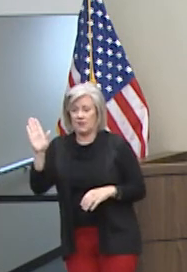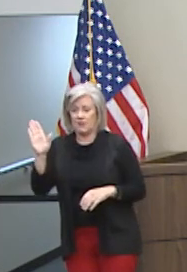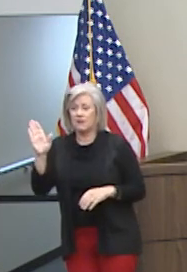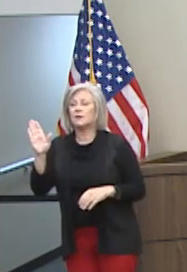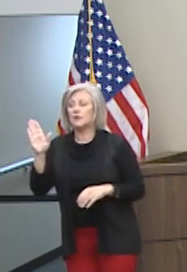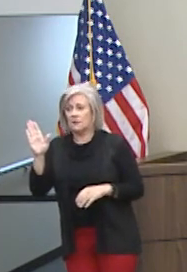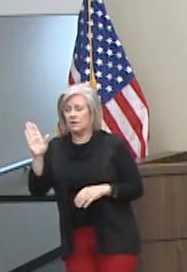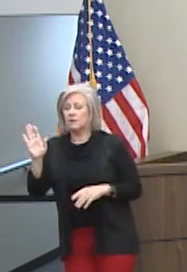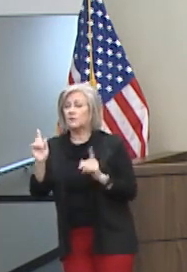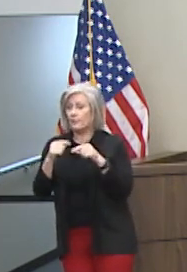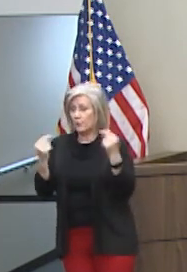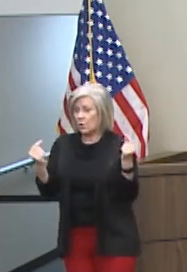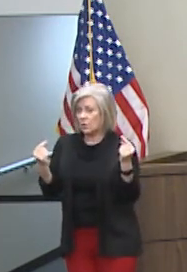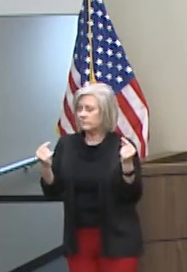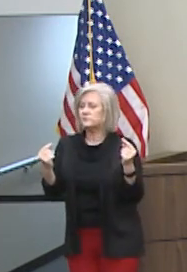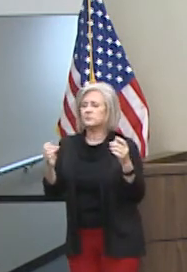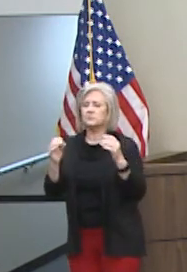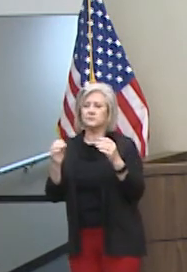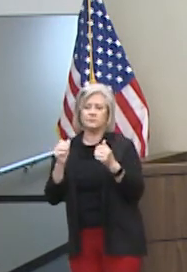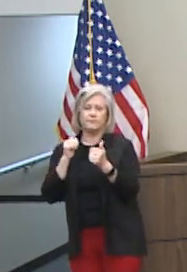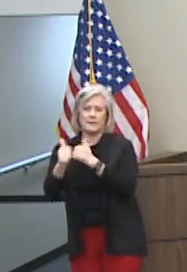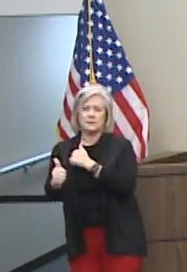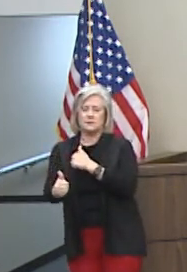those opposed? Motion carries.